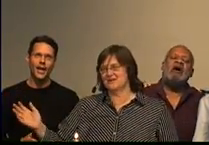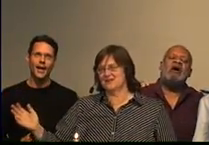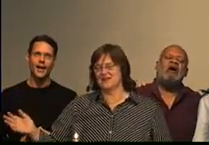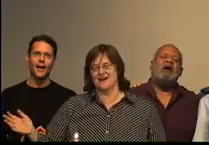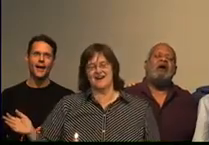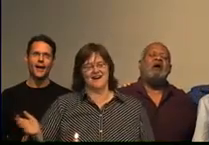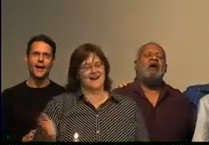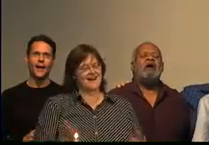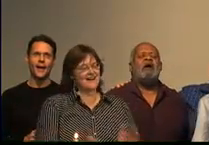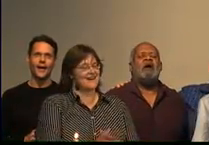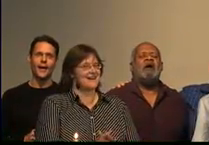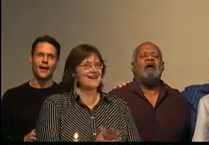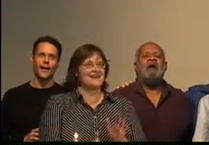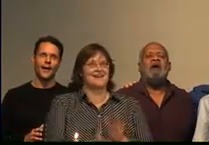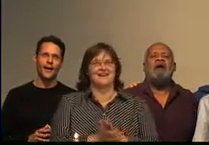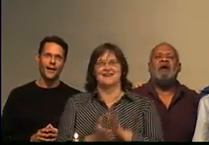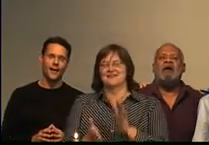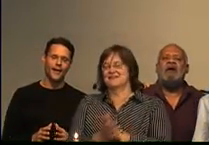Your